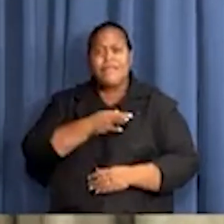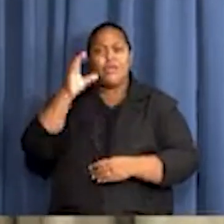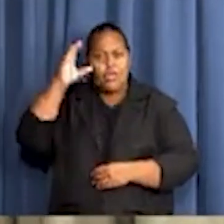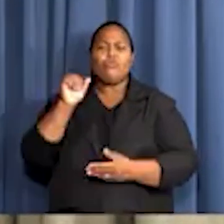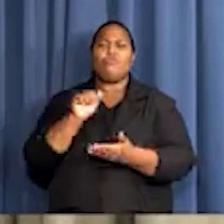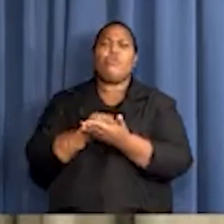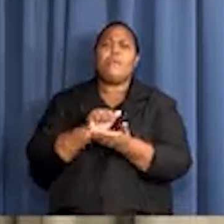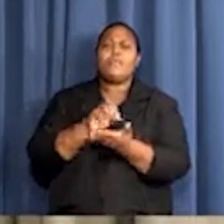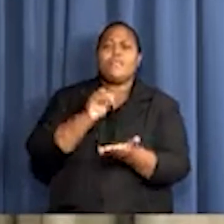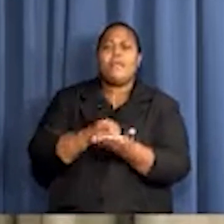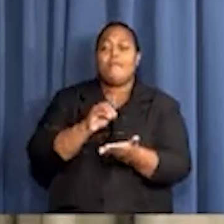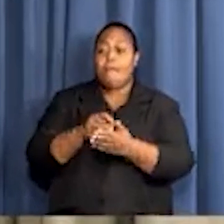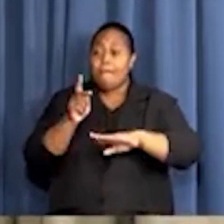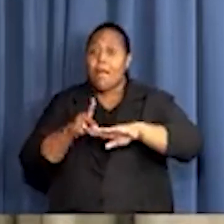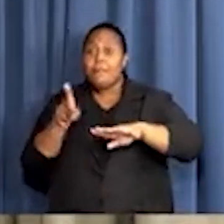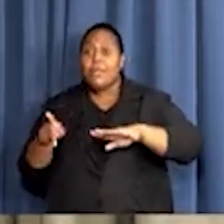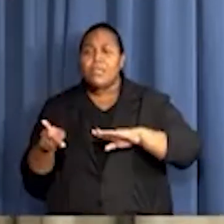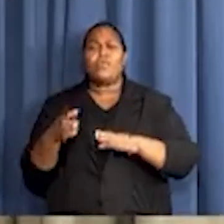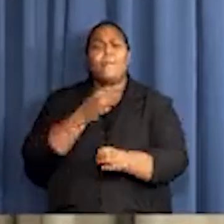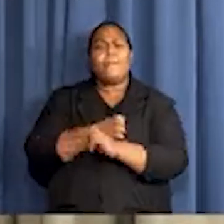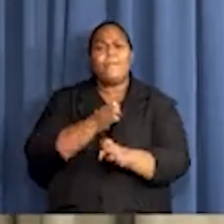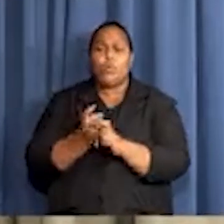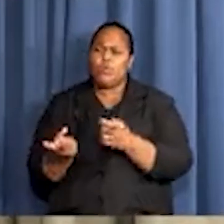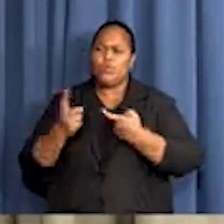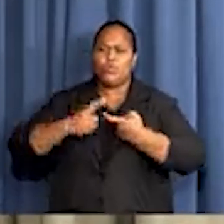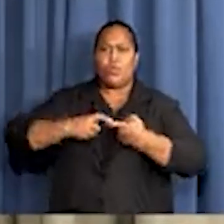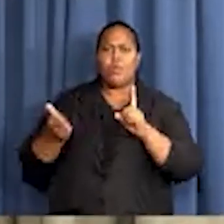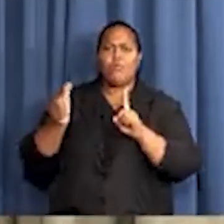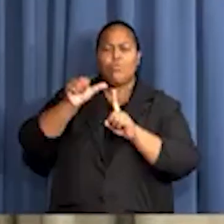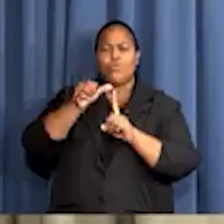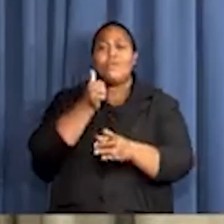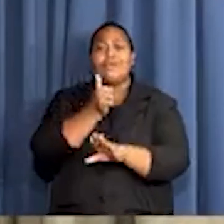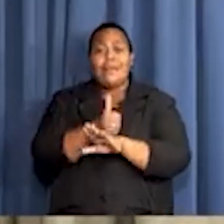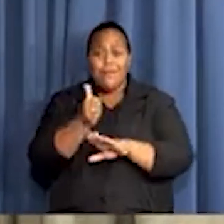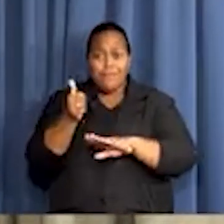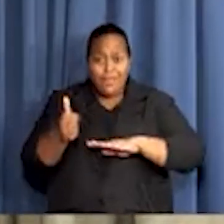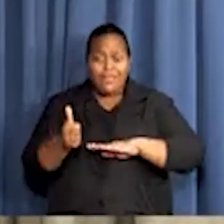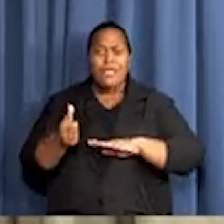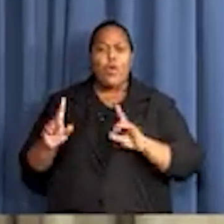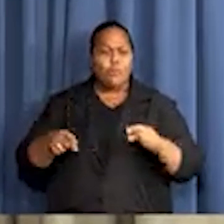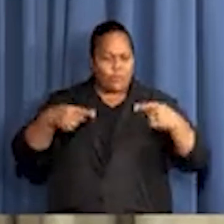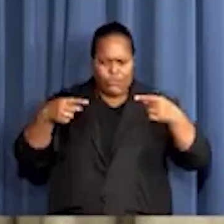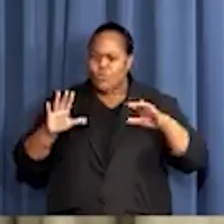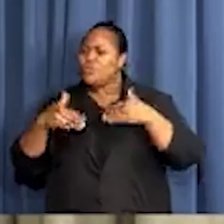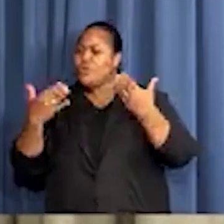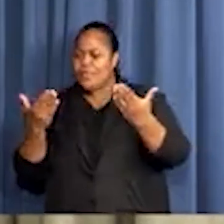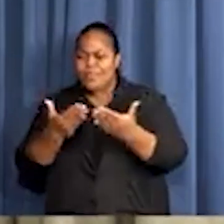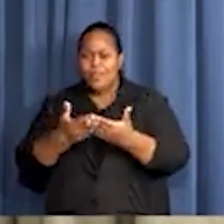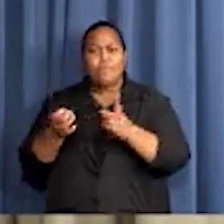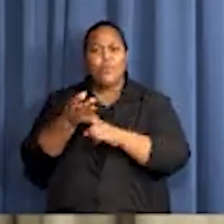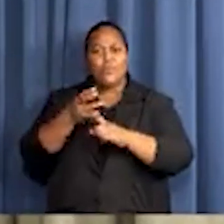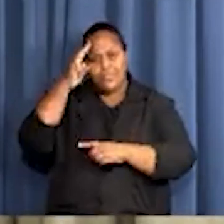by a parliament employing a joint approach by government and opposition on crucial national issues.